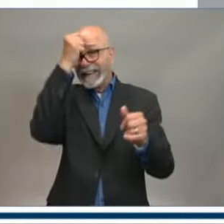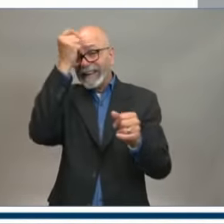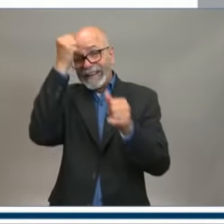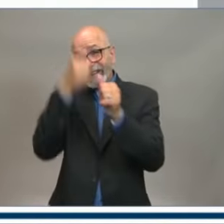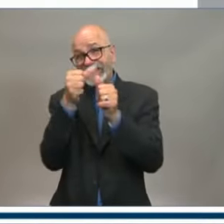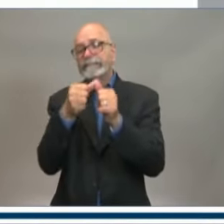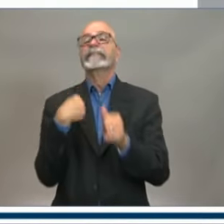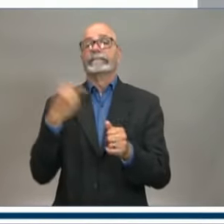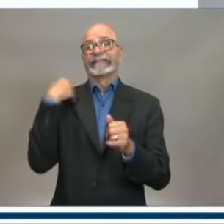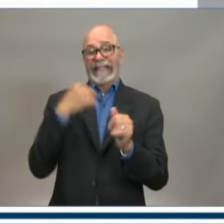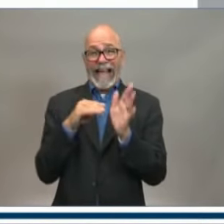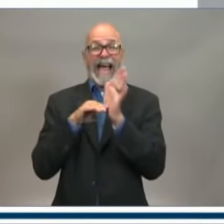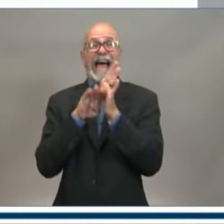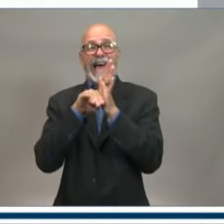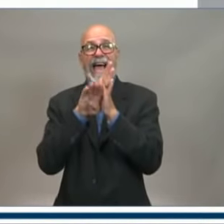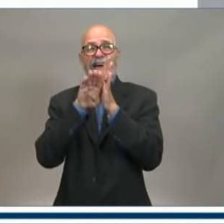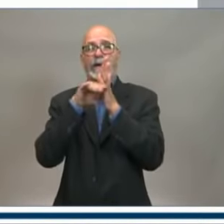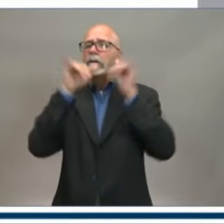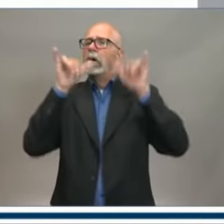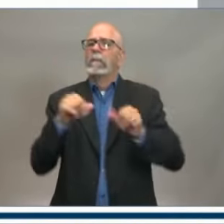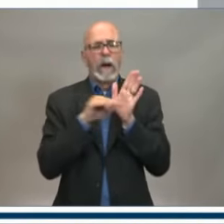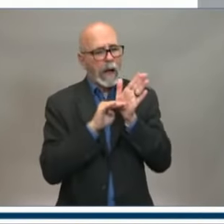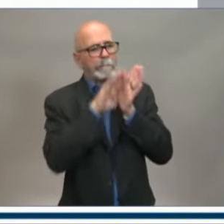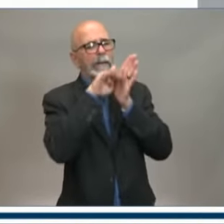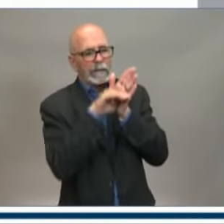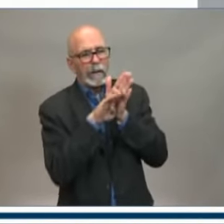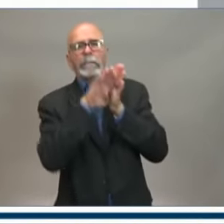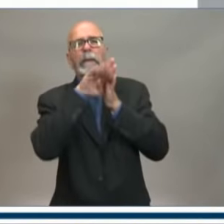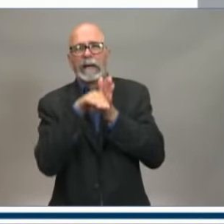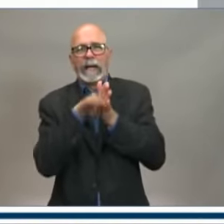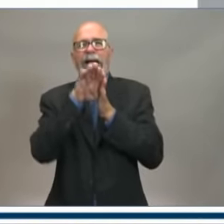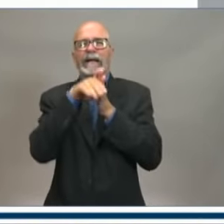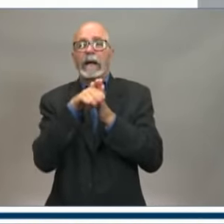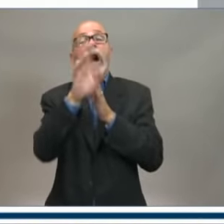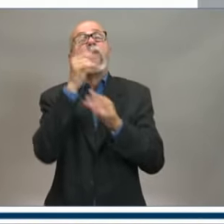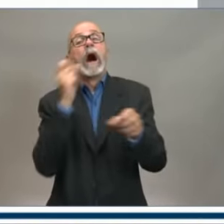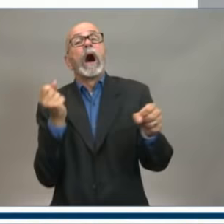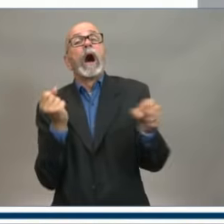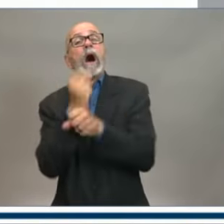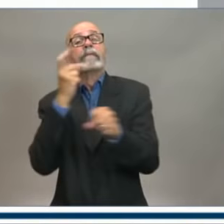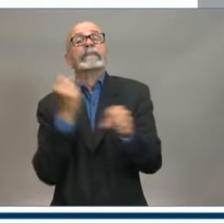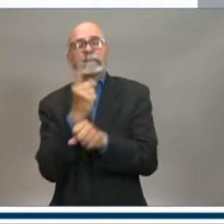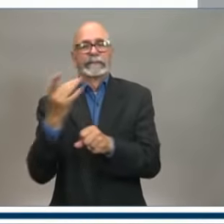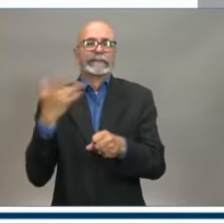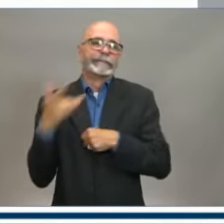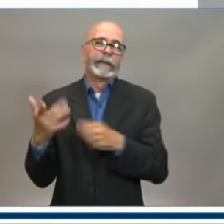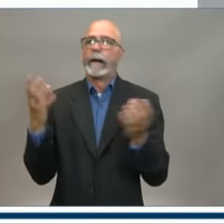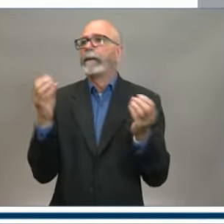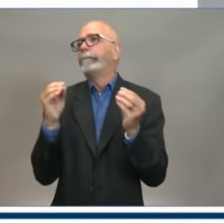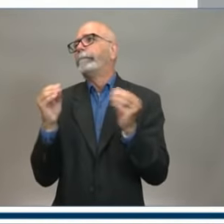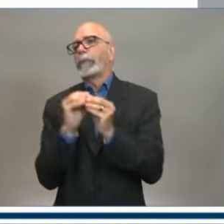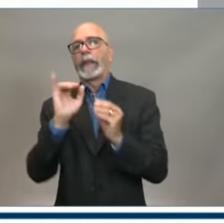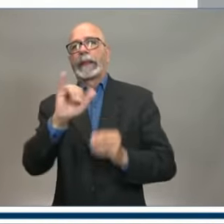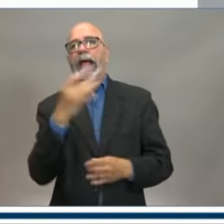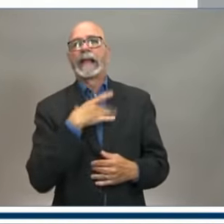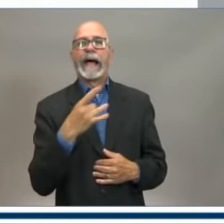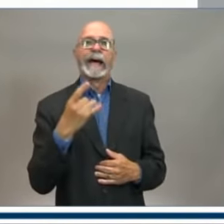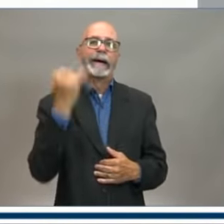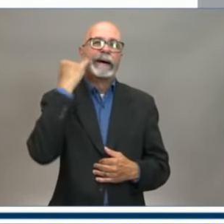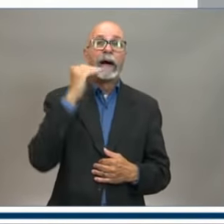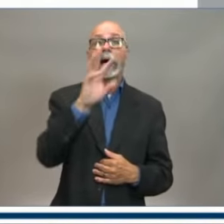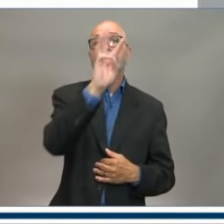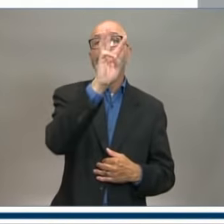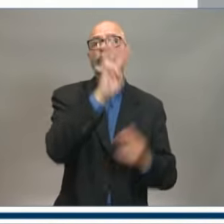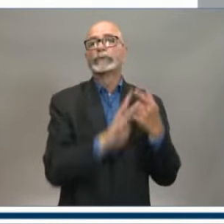it matches actually quite closely the curve we see every year of a 6 to 8 week period with influenza. A very sharp increase in several weeks